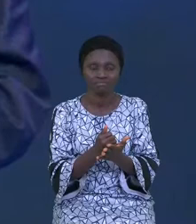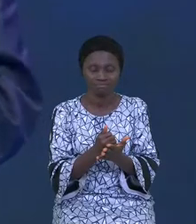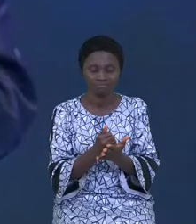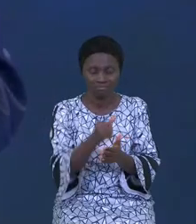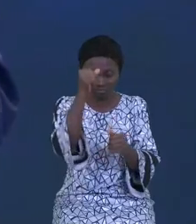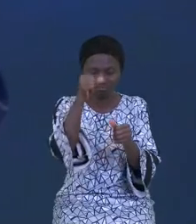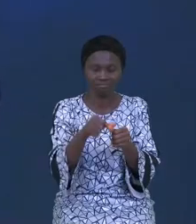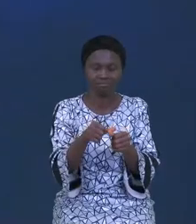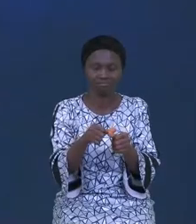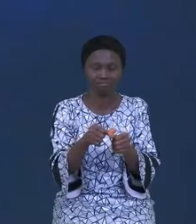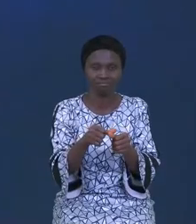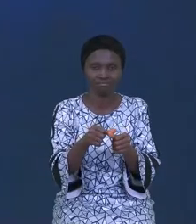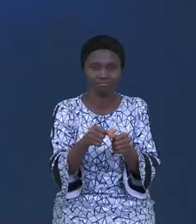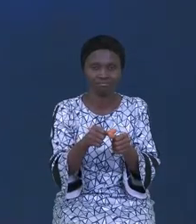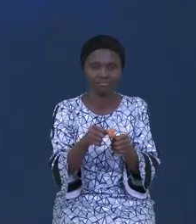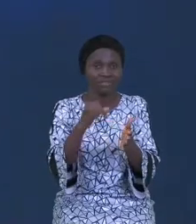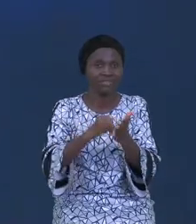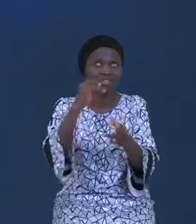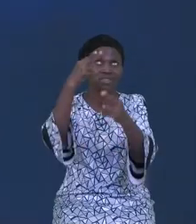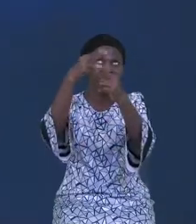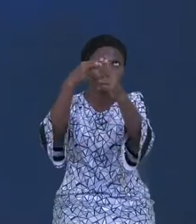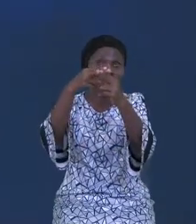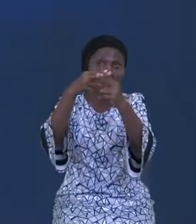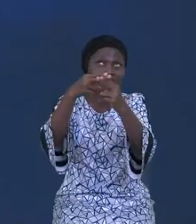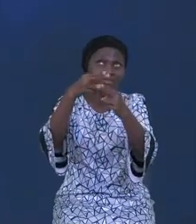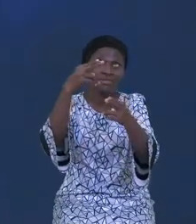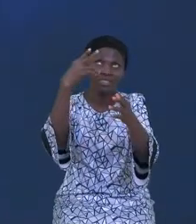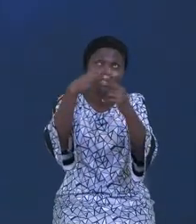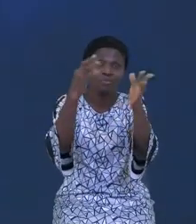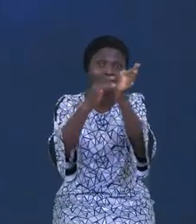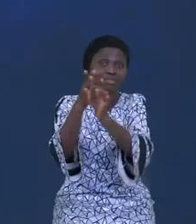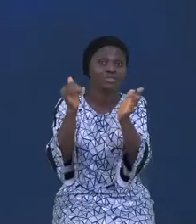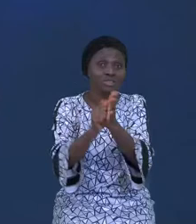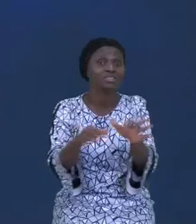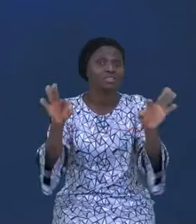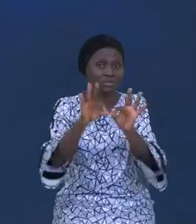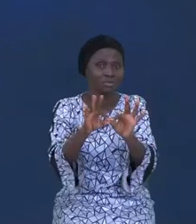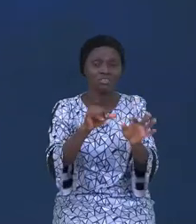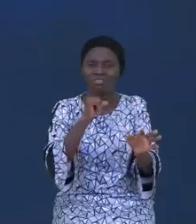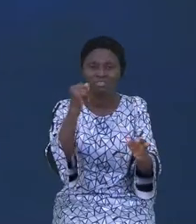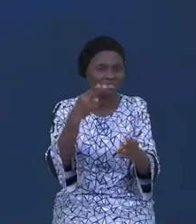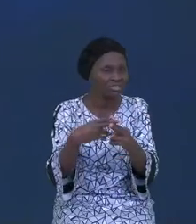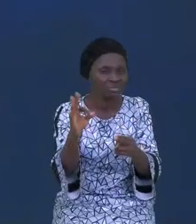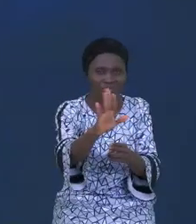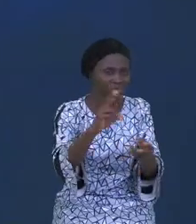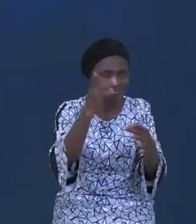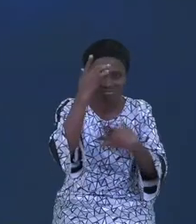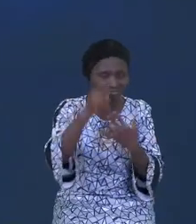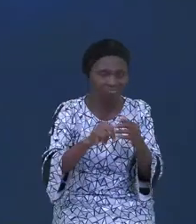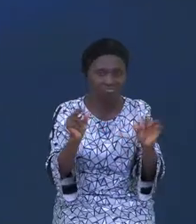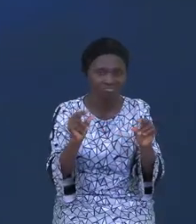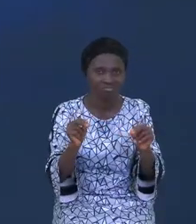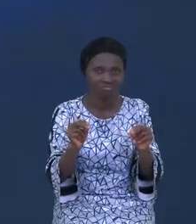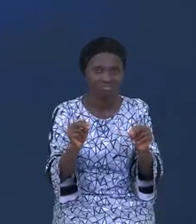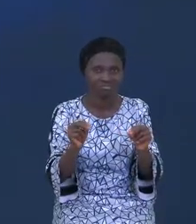Remember, it's the name that matters. The name of Jesus, not the name of your sickness. Lay one hand